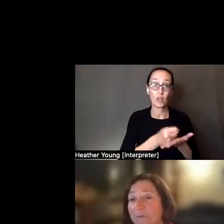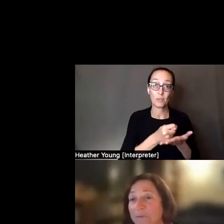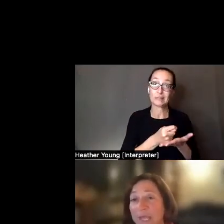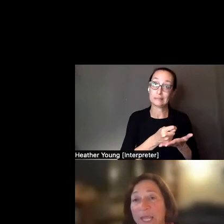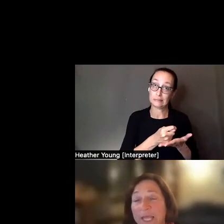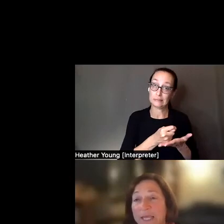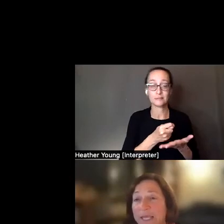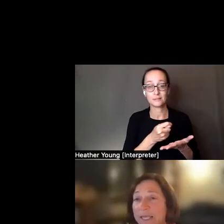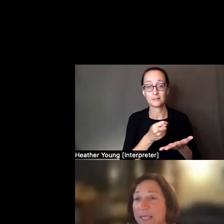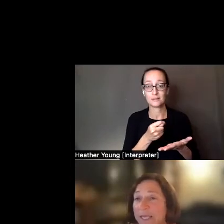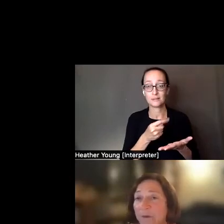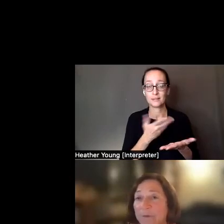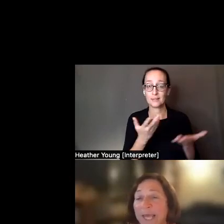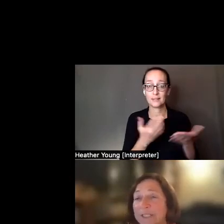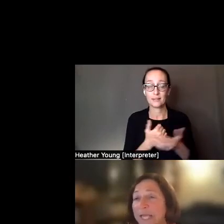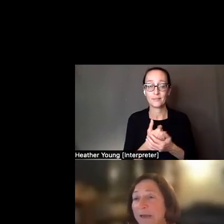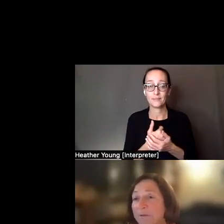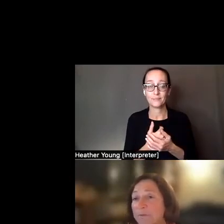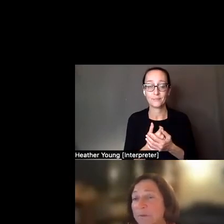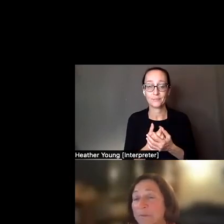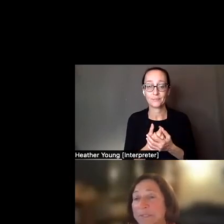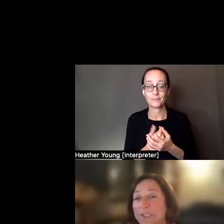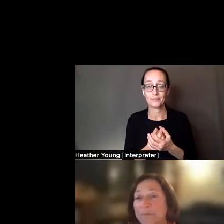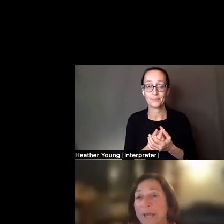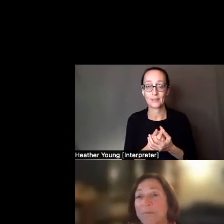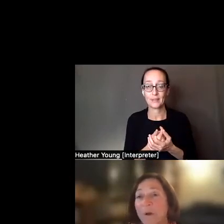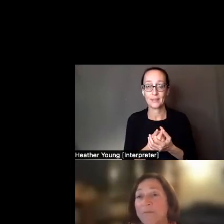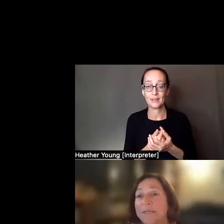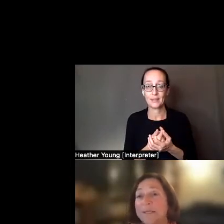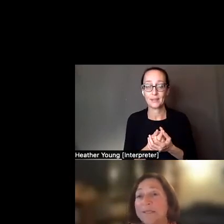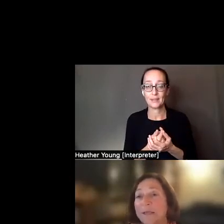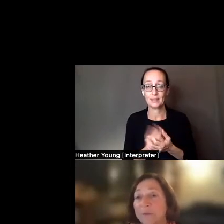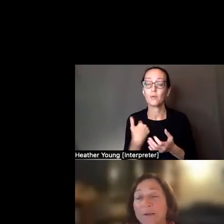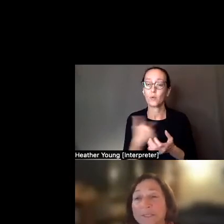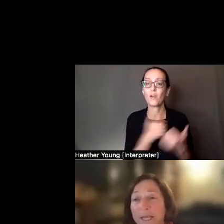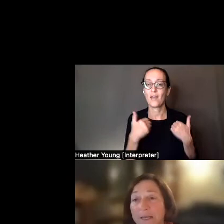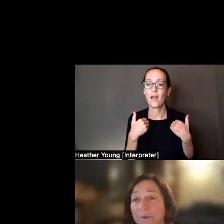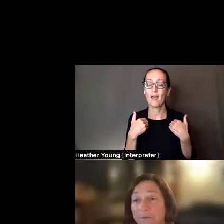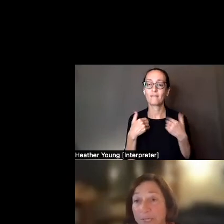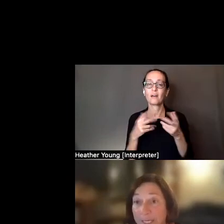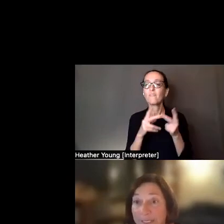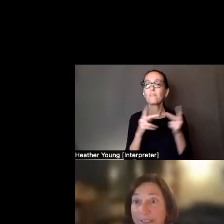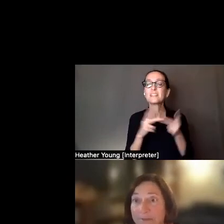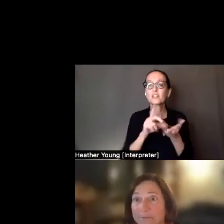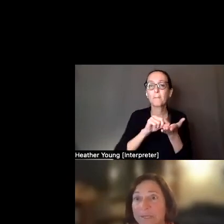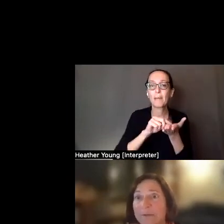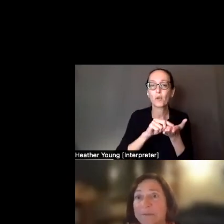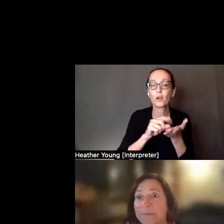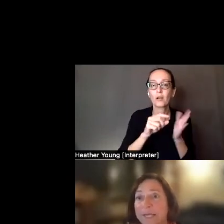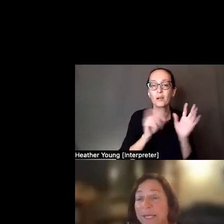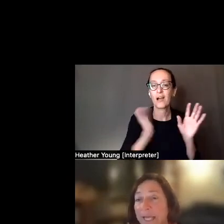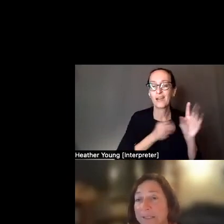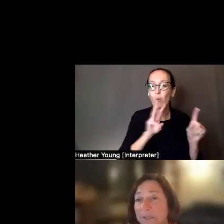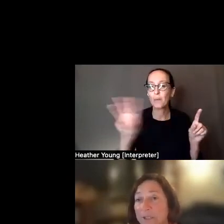And we actually have a position paper on this that's on the website if you ever need it to be able to